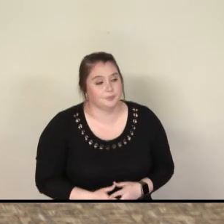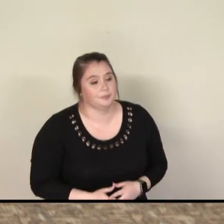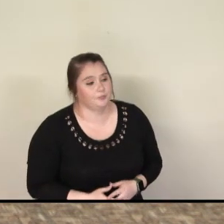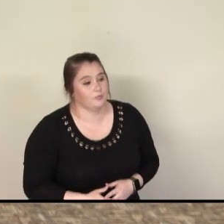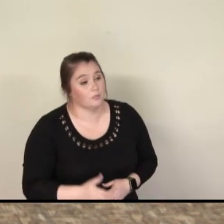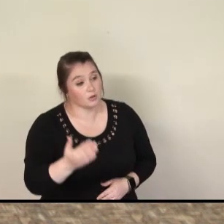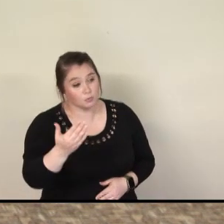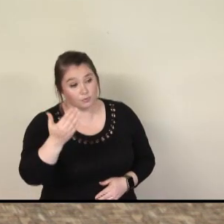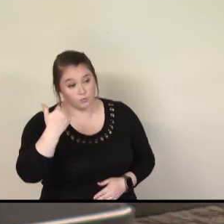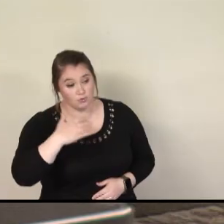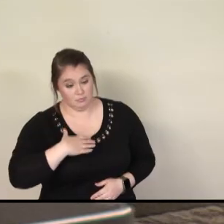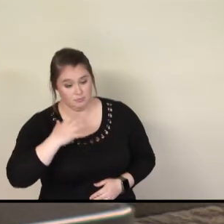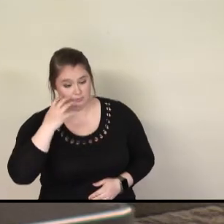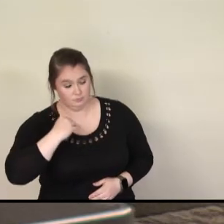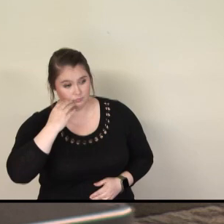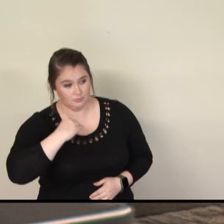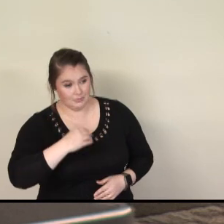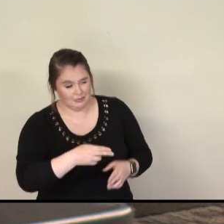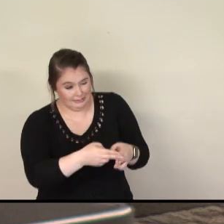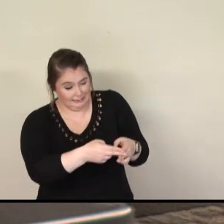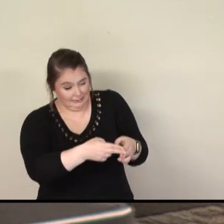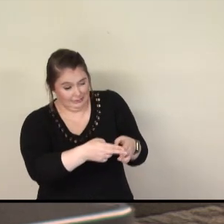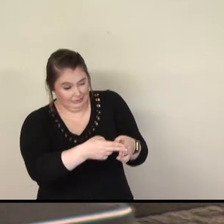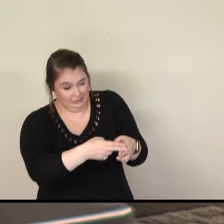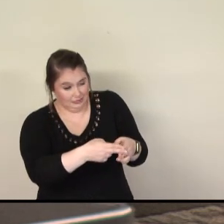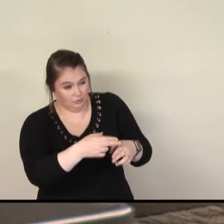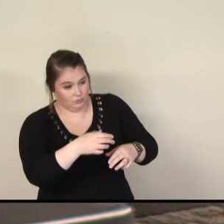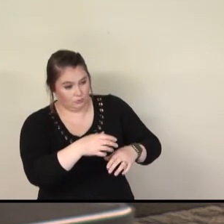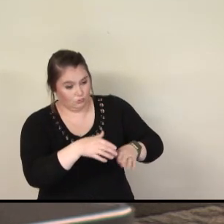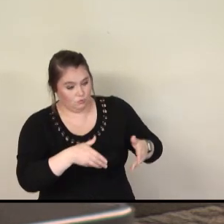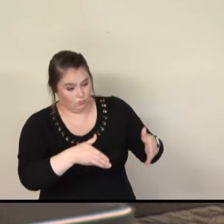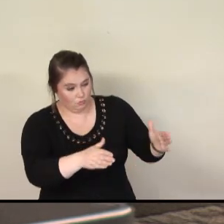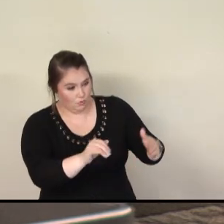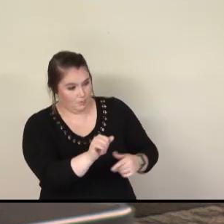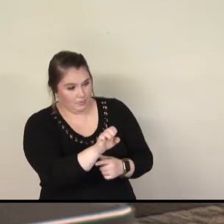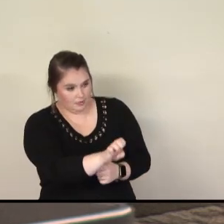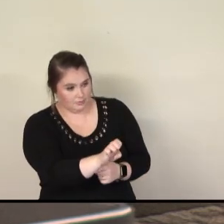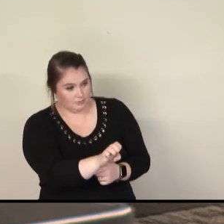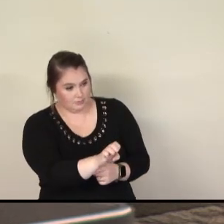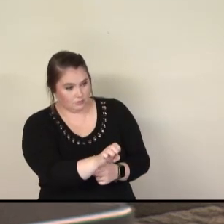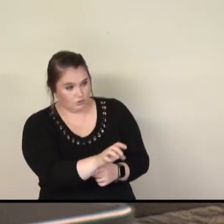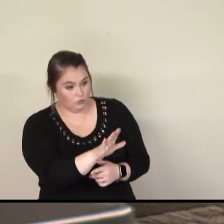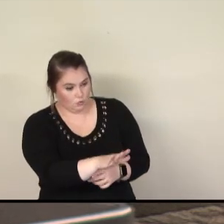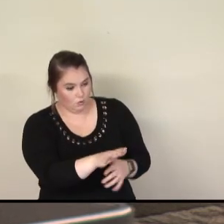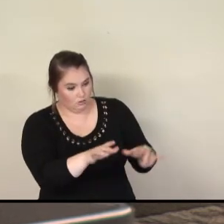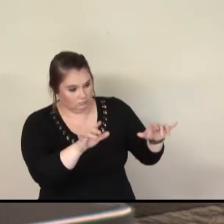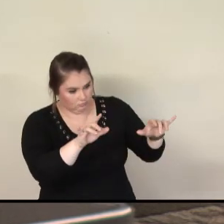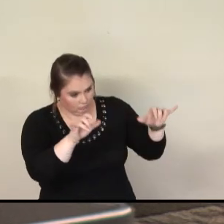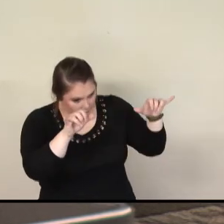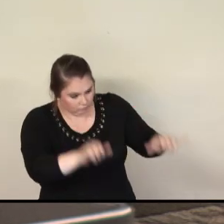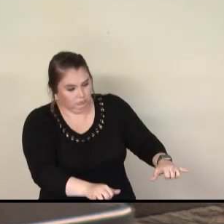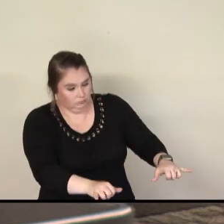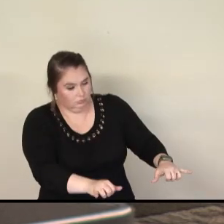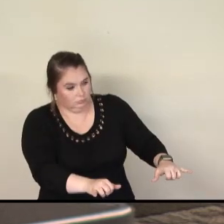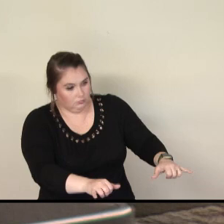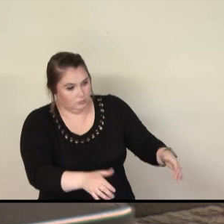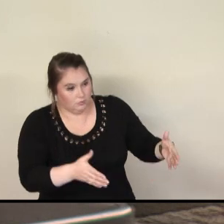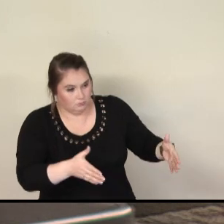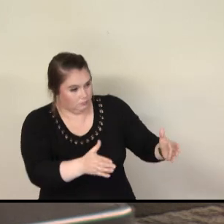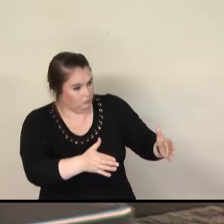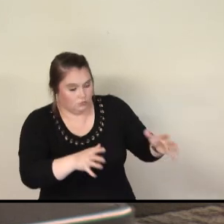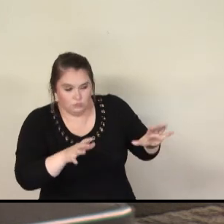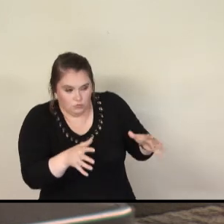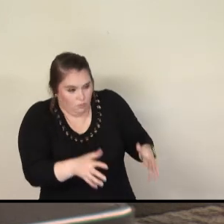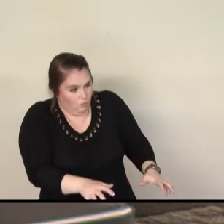the standard is a temporary road base because you don't want to put down your permanent surface because it will be damaged, and you don't